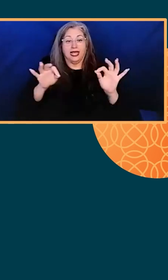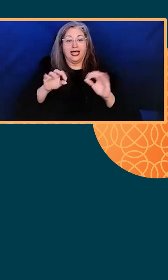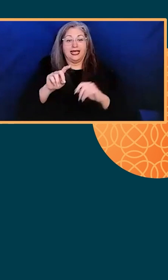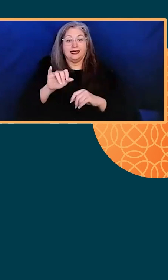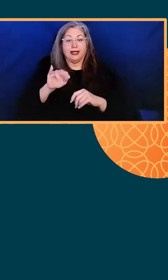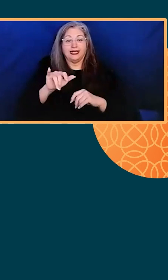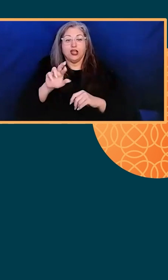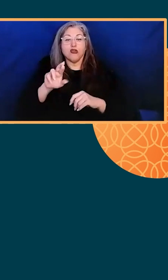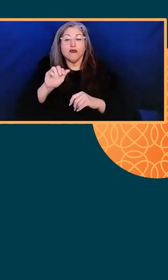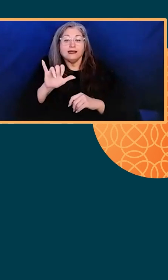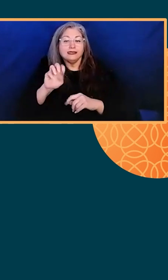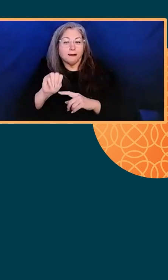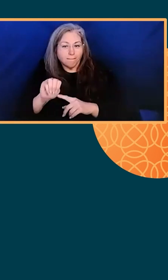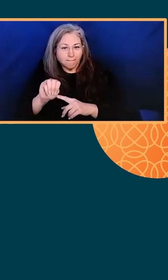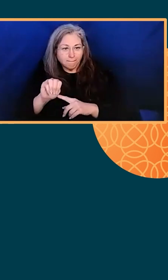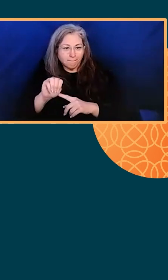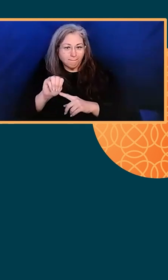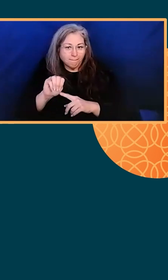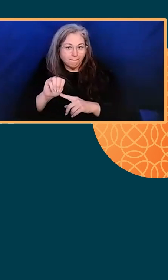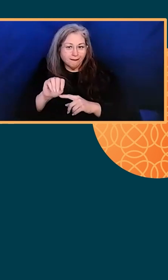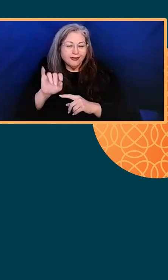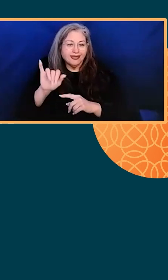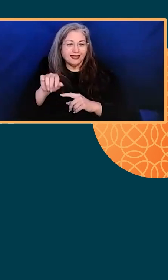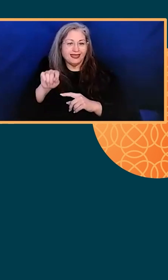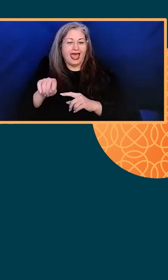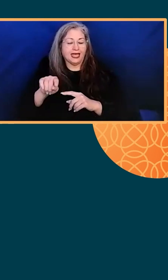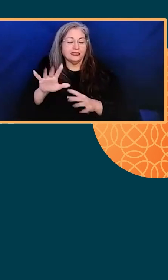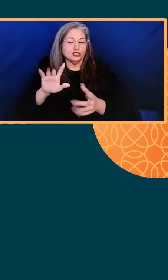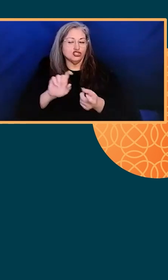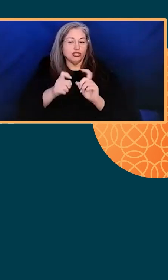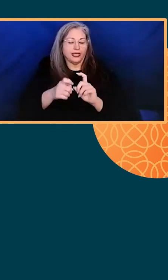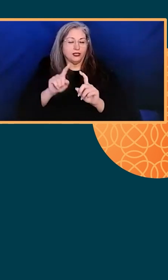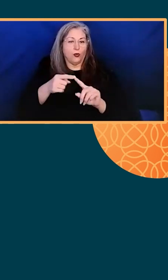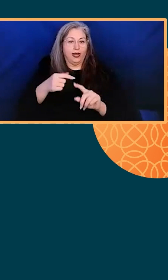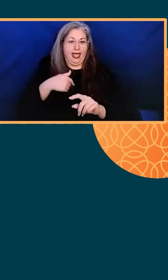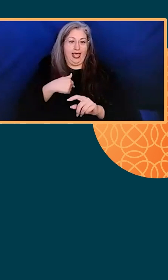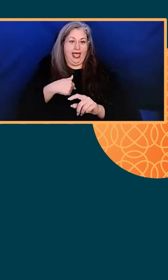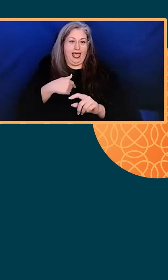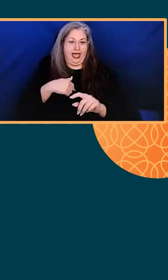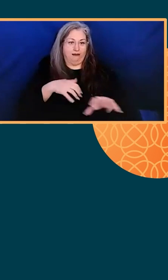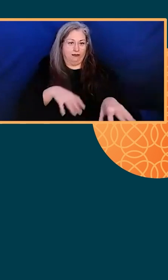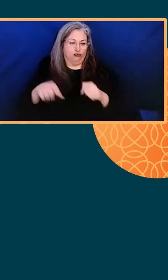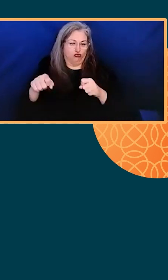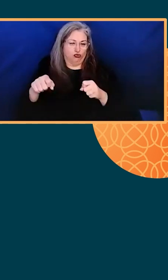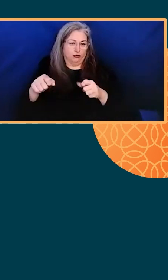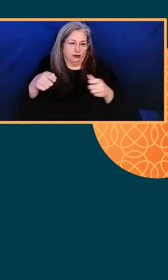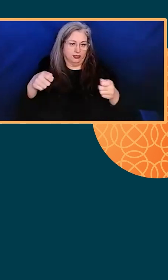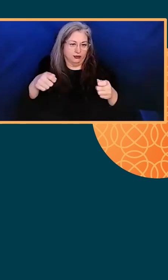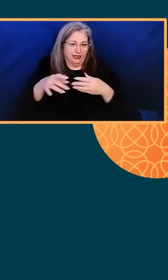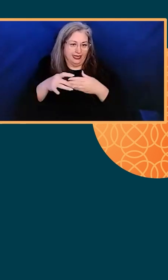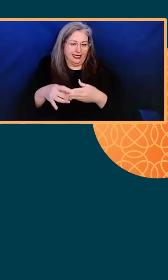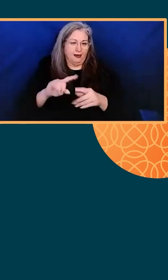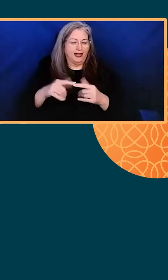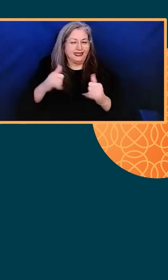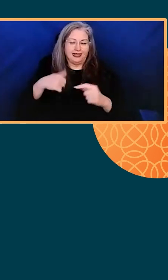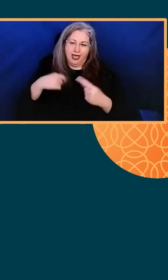dismantling racism. And that was changed when I took the helm, which I still wonder